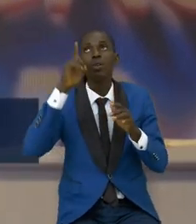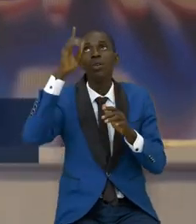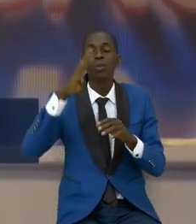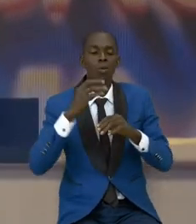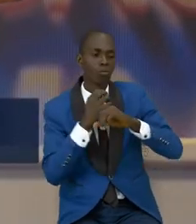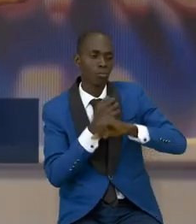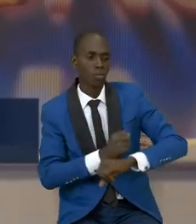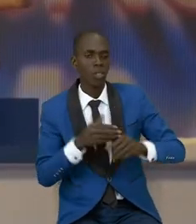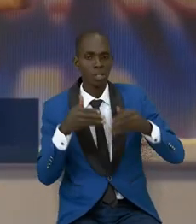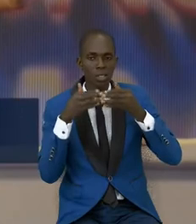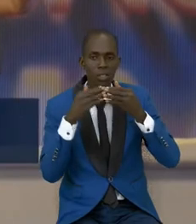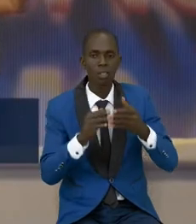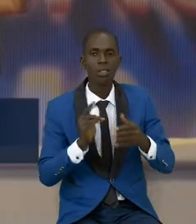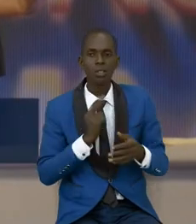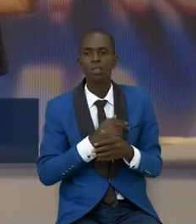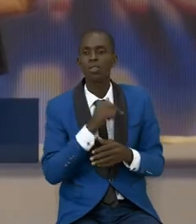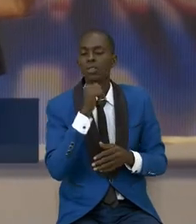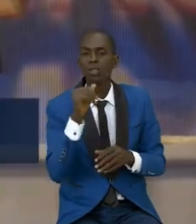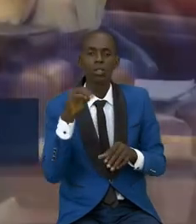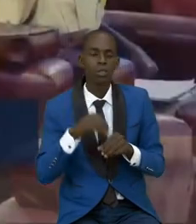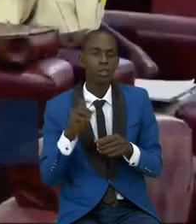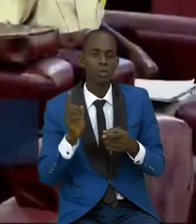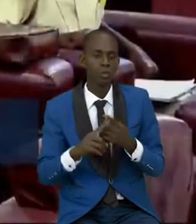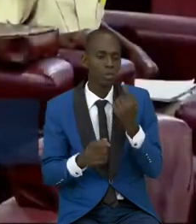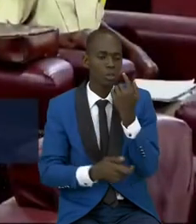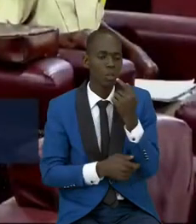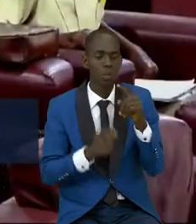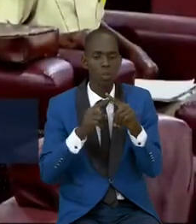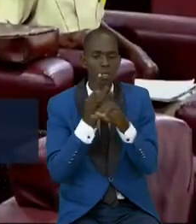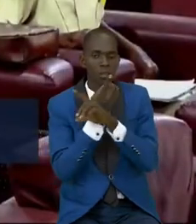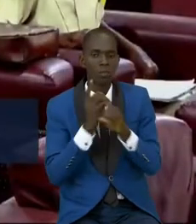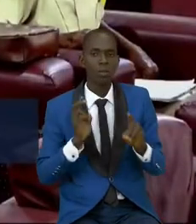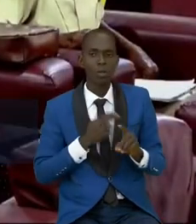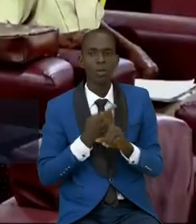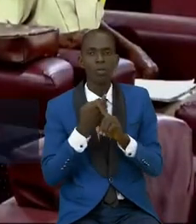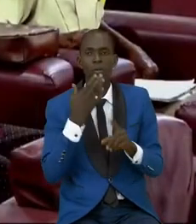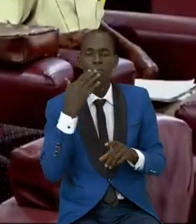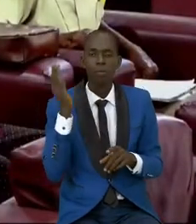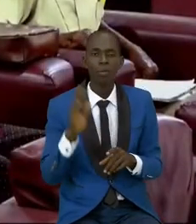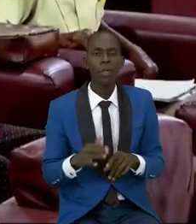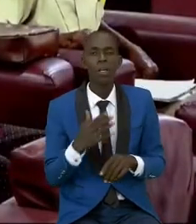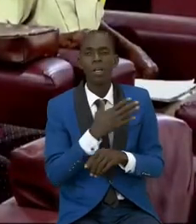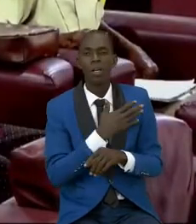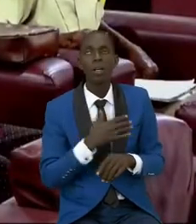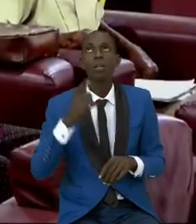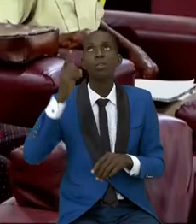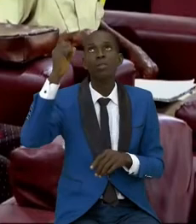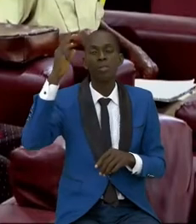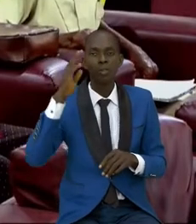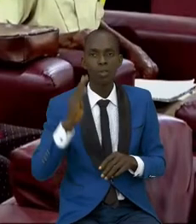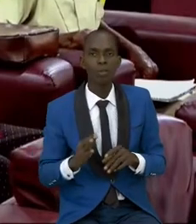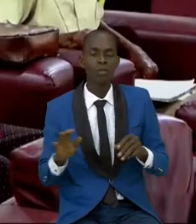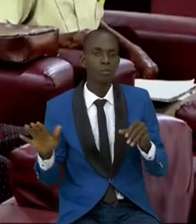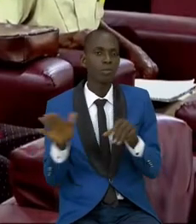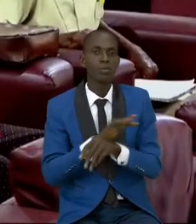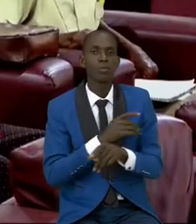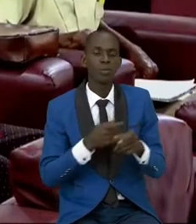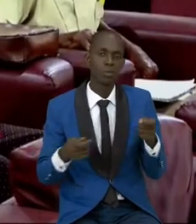lead us not into temptation, but deliver us from evil, and God's preeminence, that